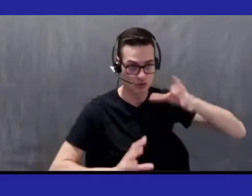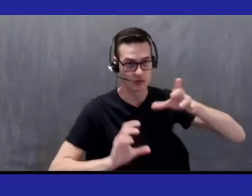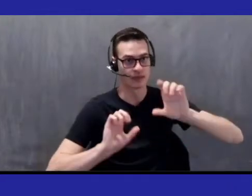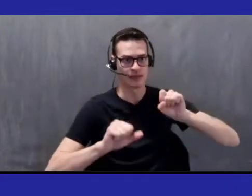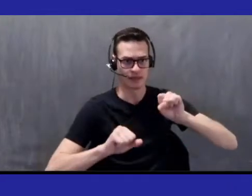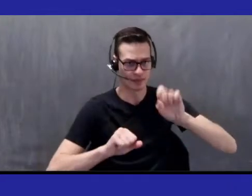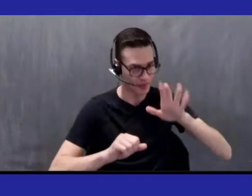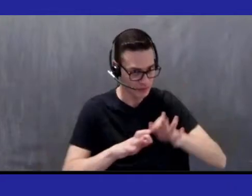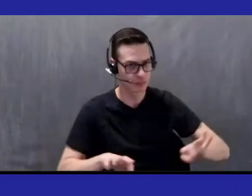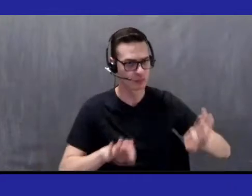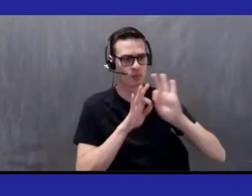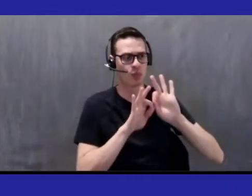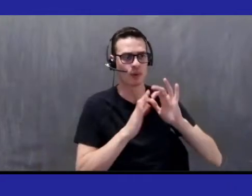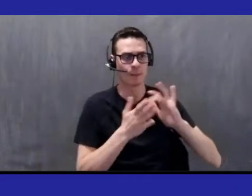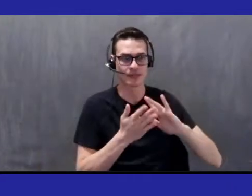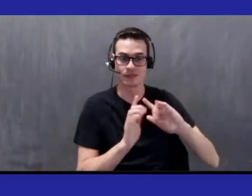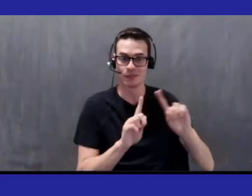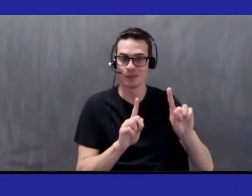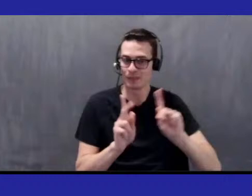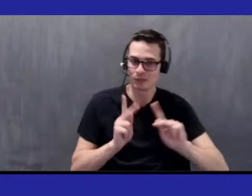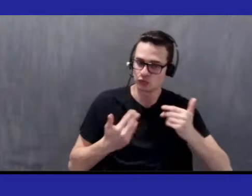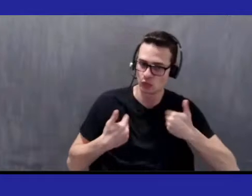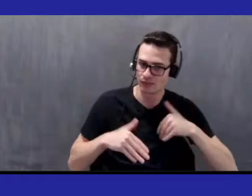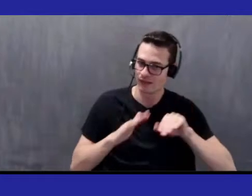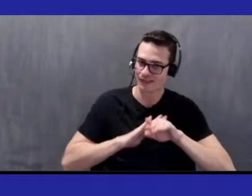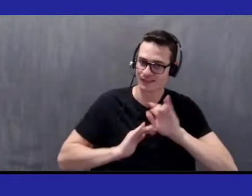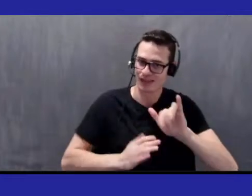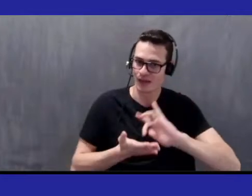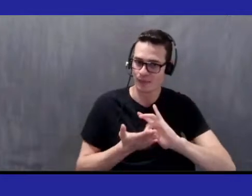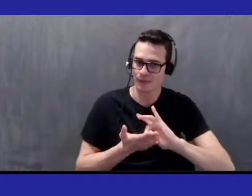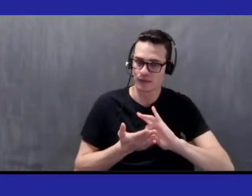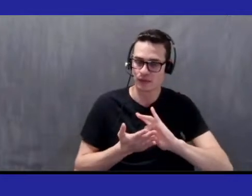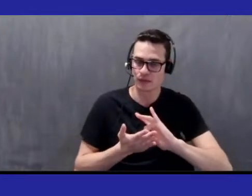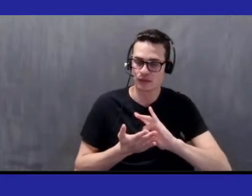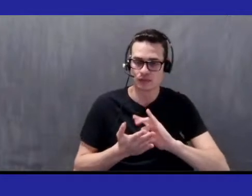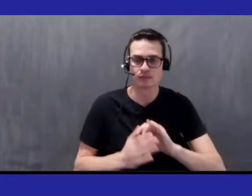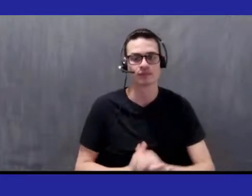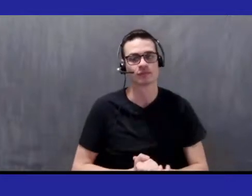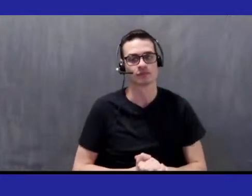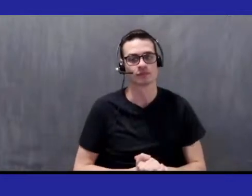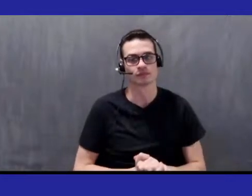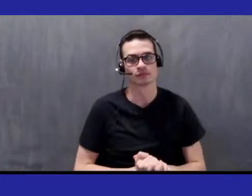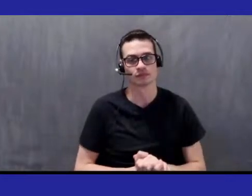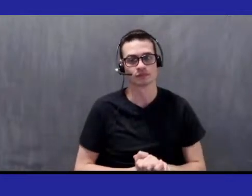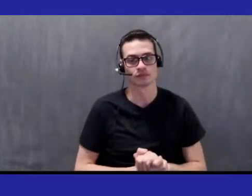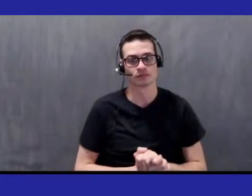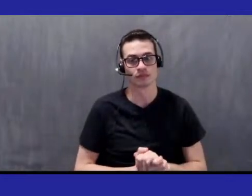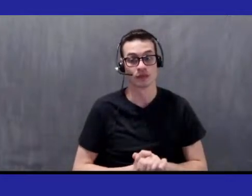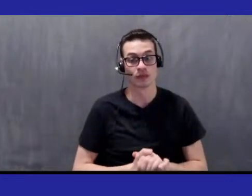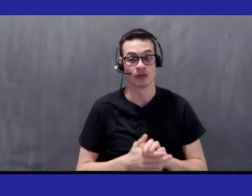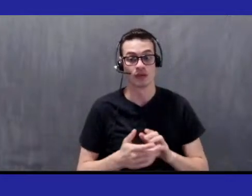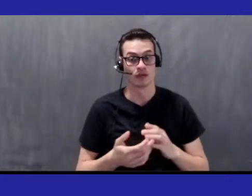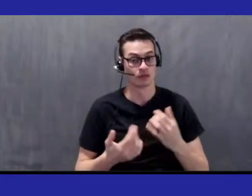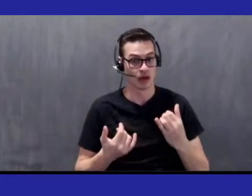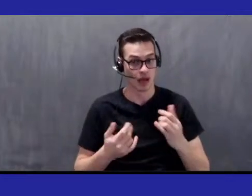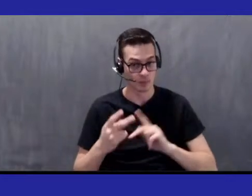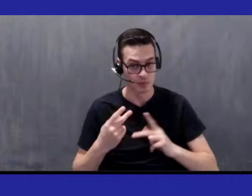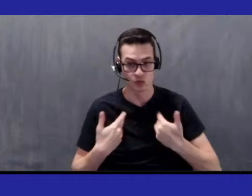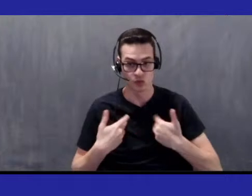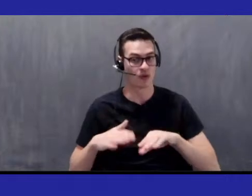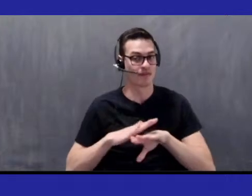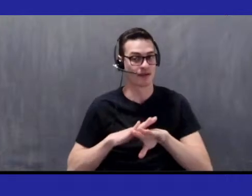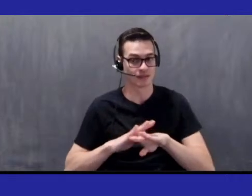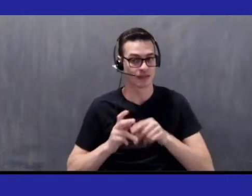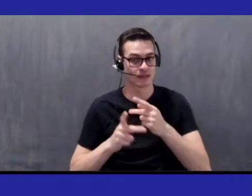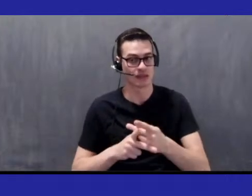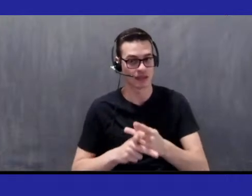with the highest burden of sort of inadequate access to care. And another